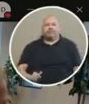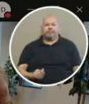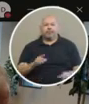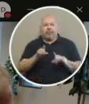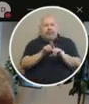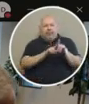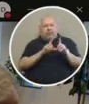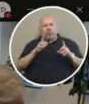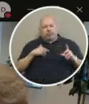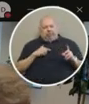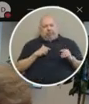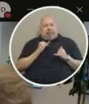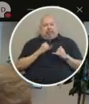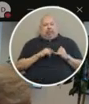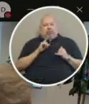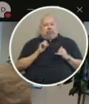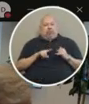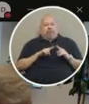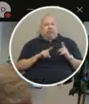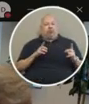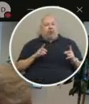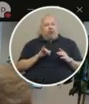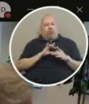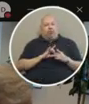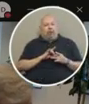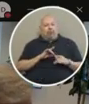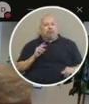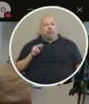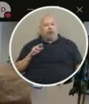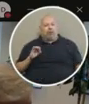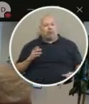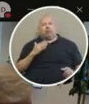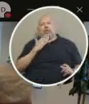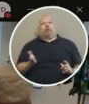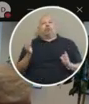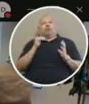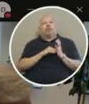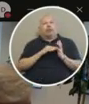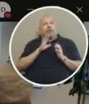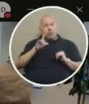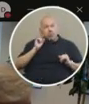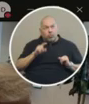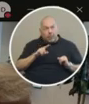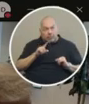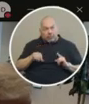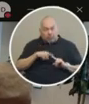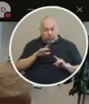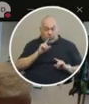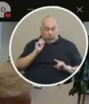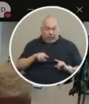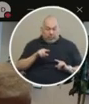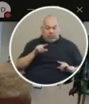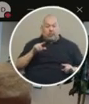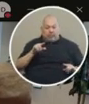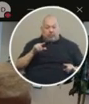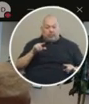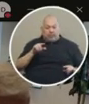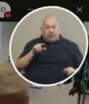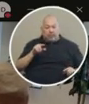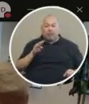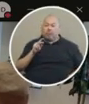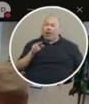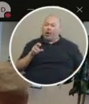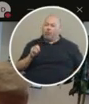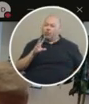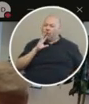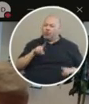then these probably the last questions that I have are probably related to Mario, and thank you again for your questions there. Mario,